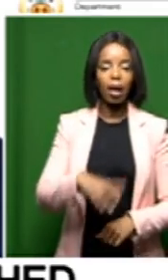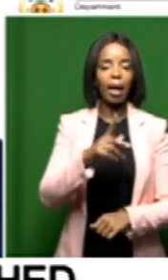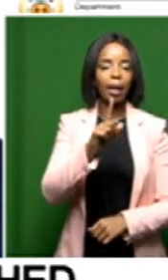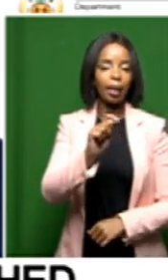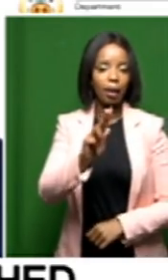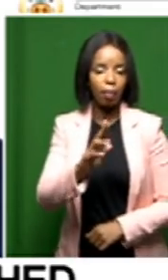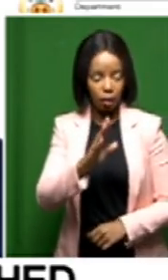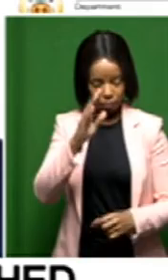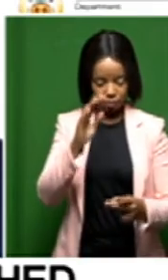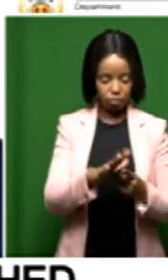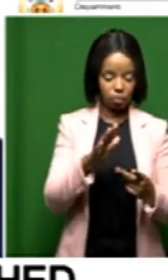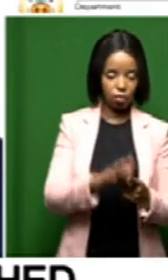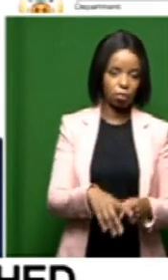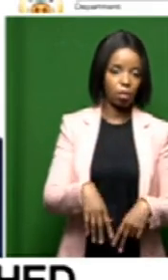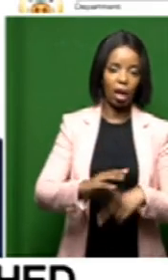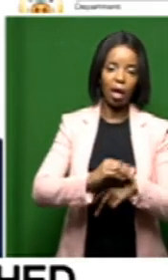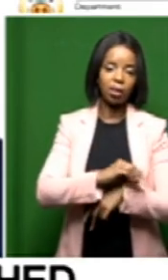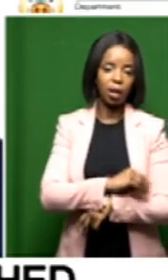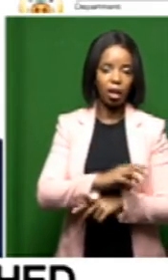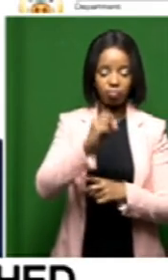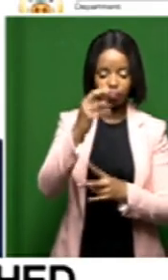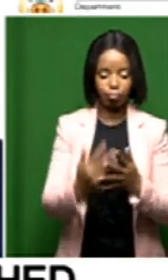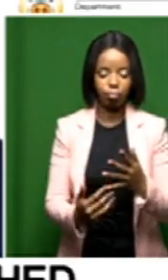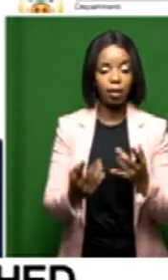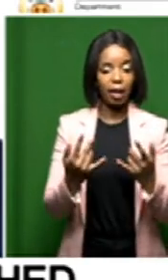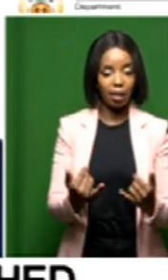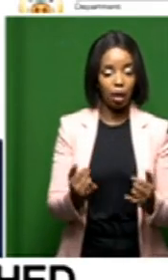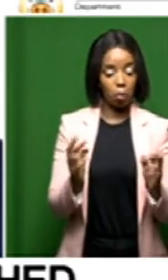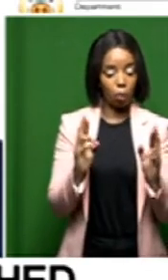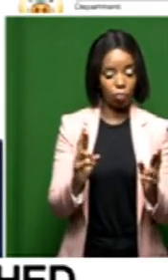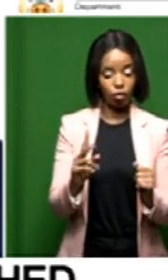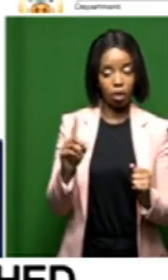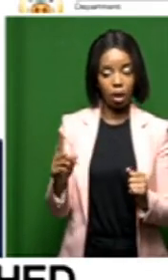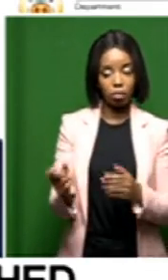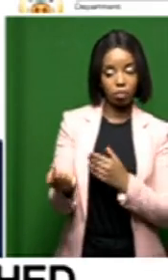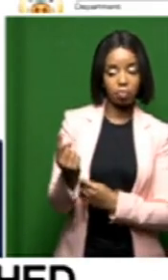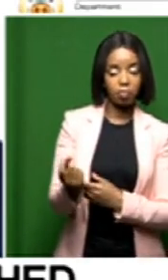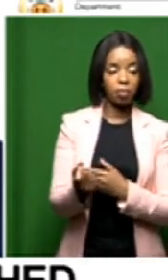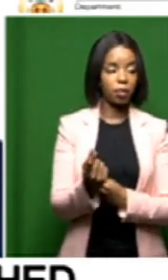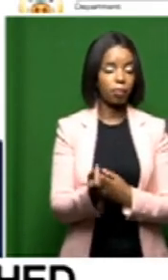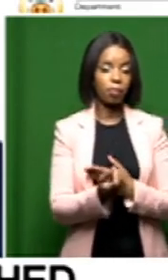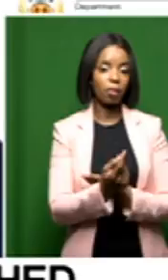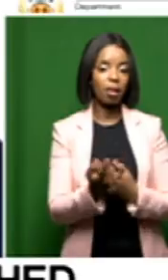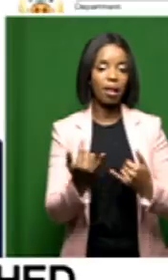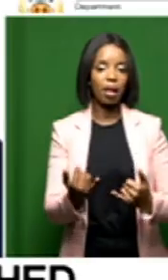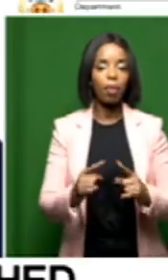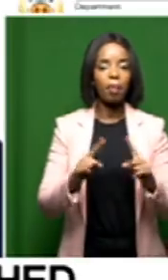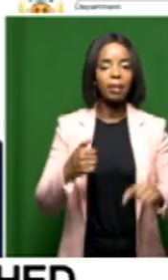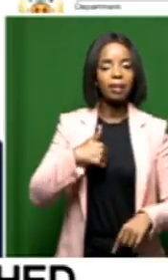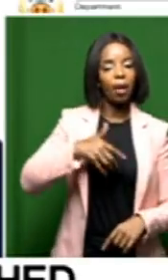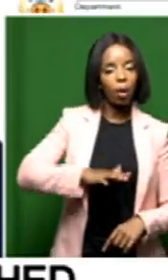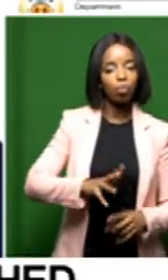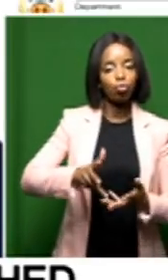a whole bunch of things that will be manufactured there, hopefully coming forward. But I want to talk about the vaccine numbers here on the continent.